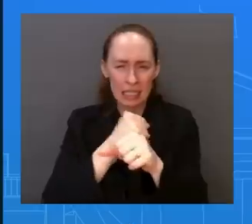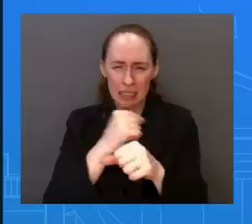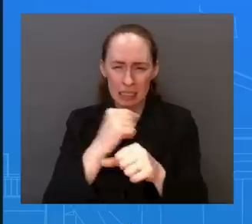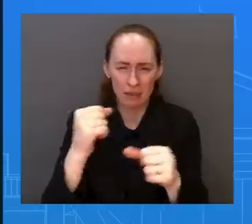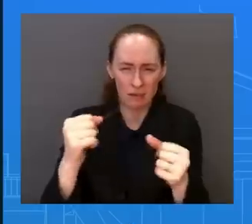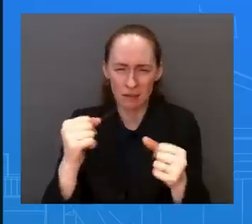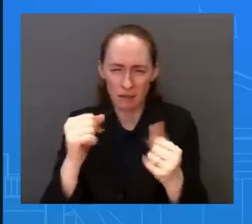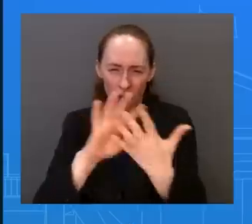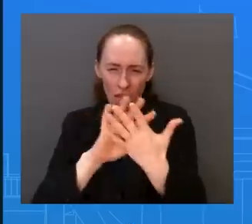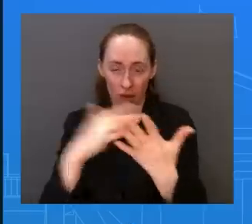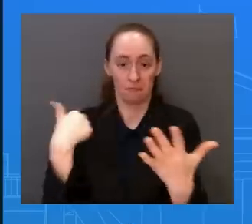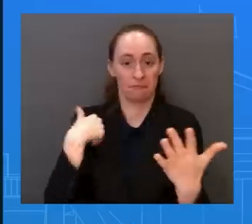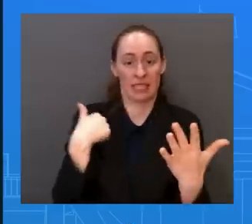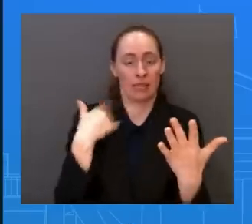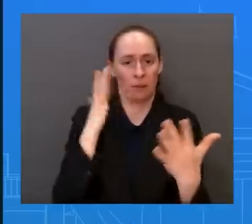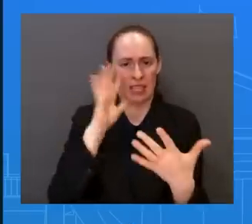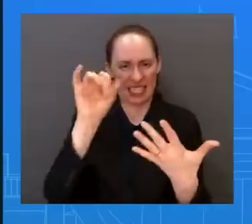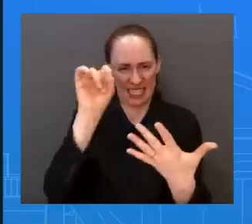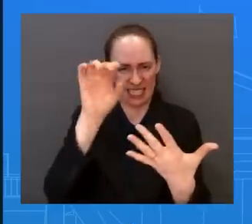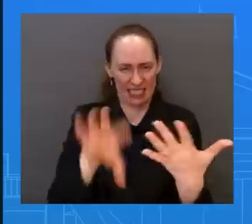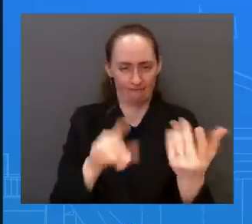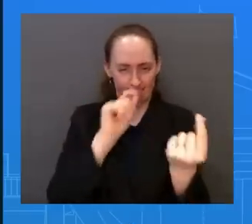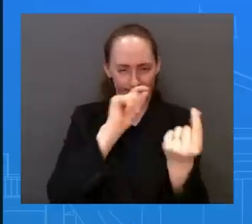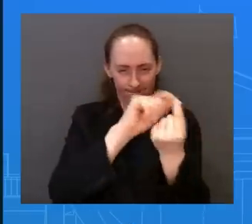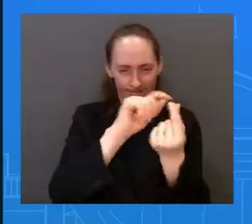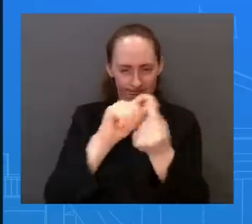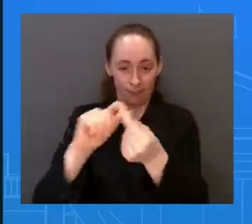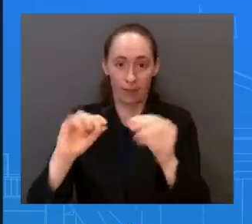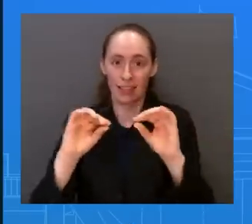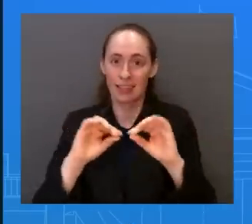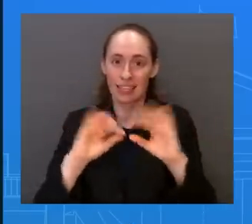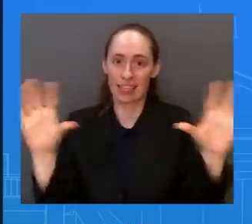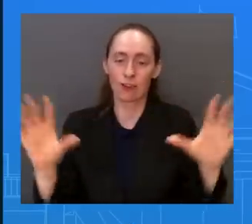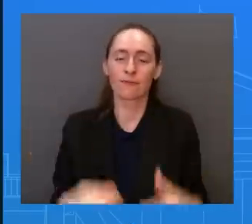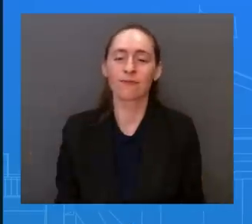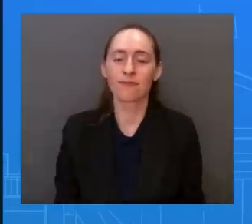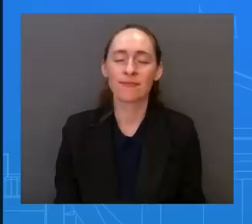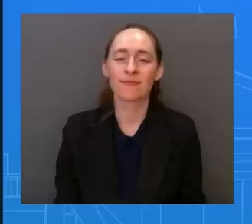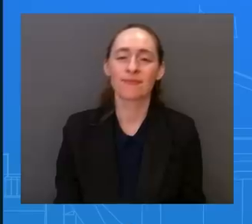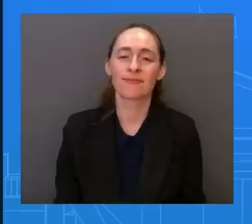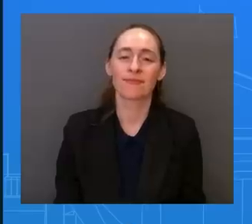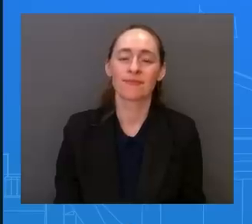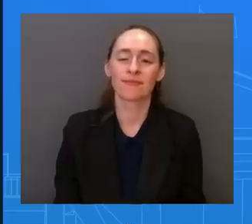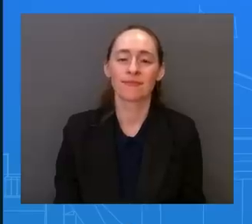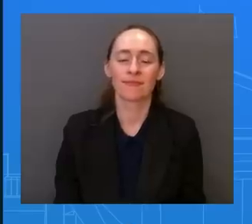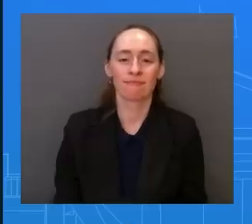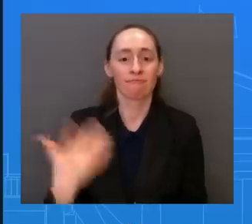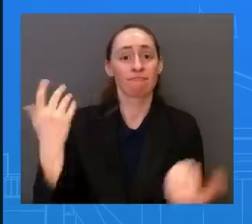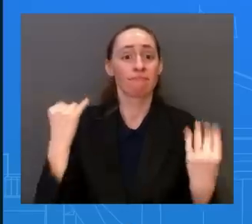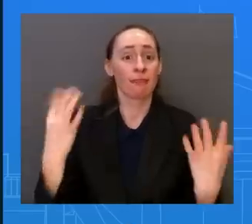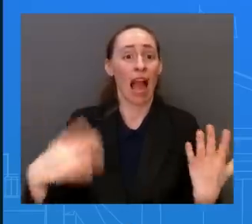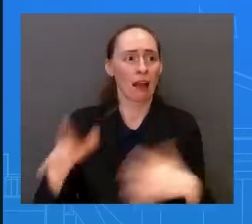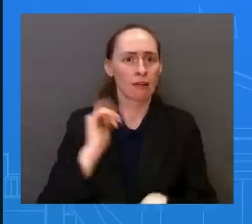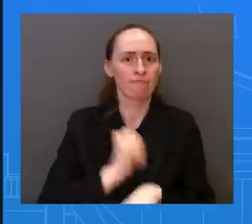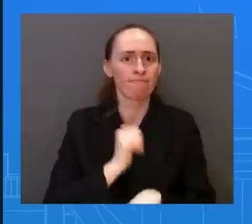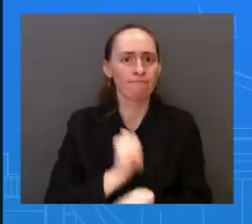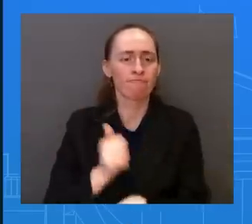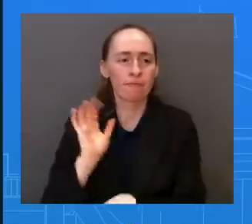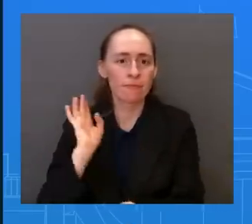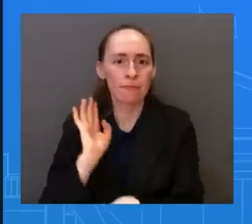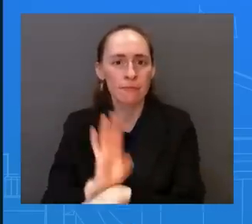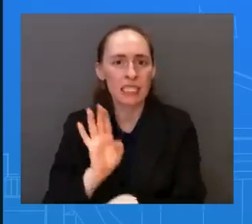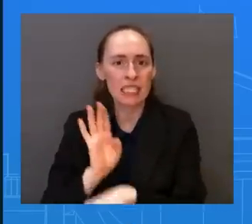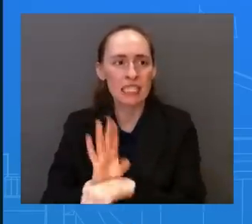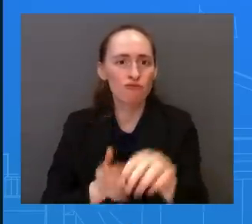in people creating new firms, people creating new businesses coming out of the pandemic is not only a